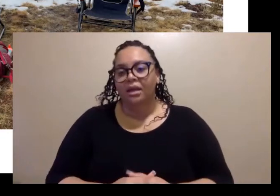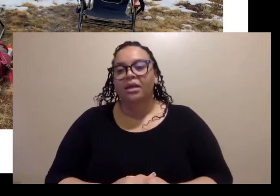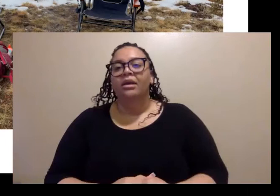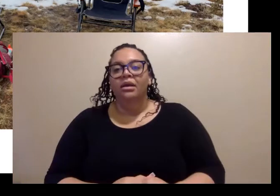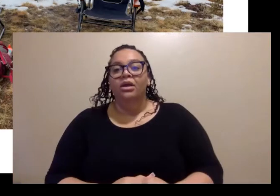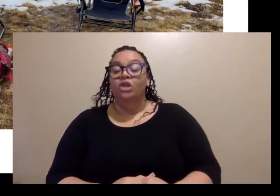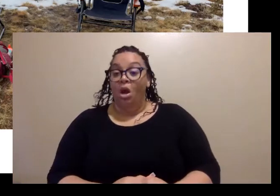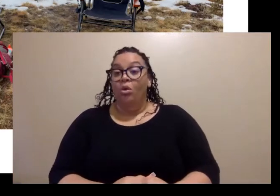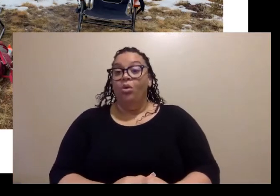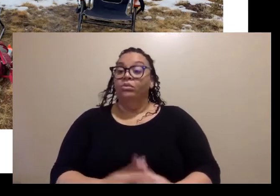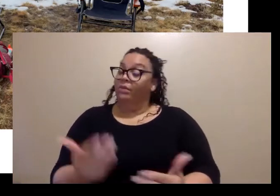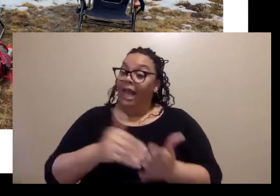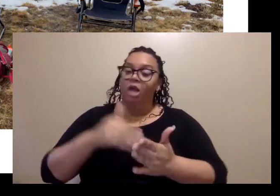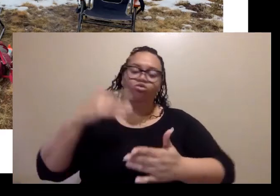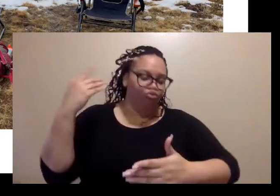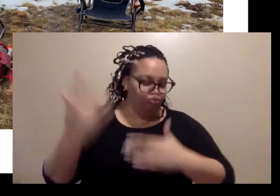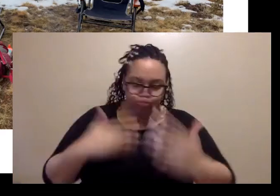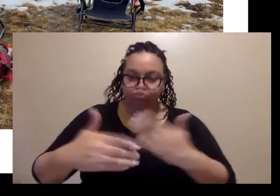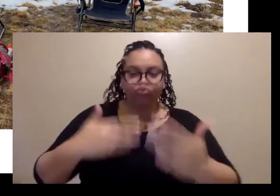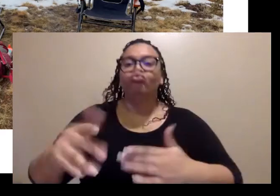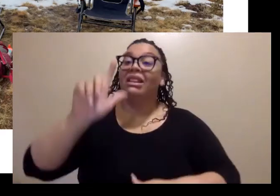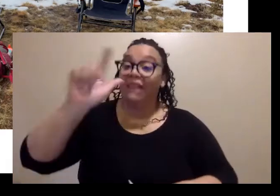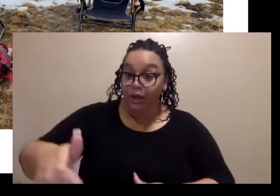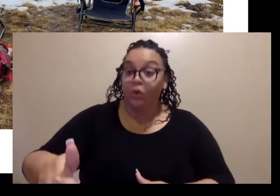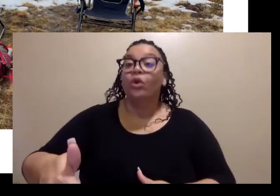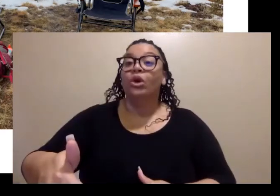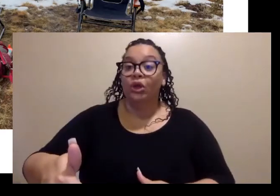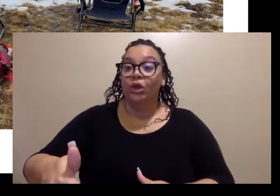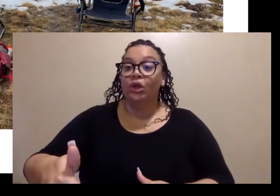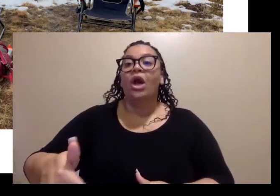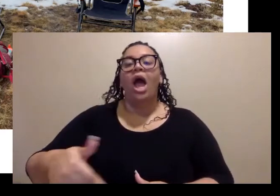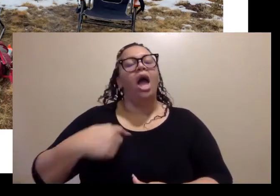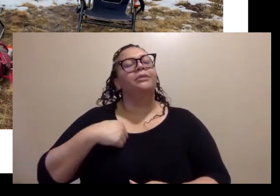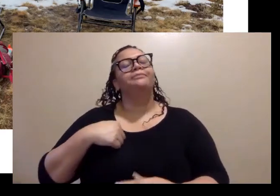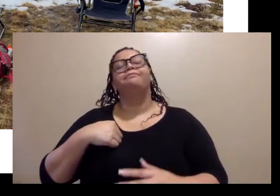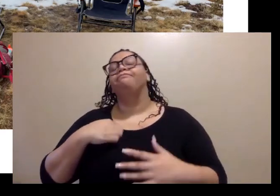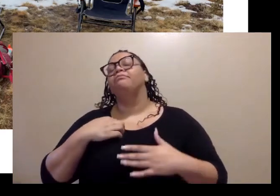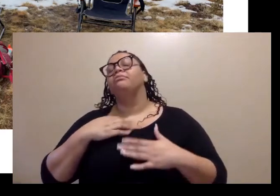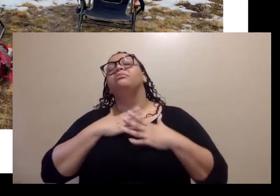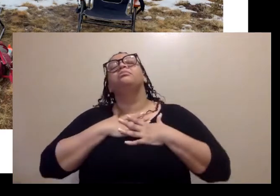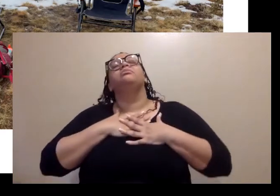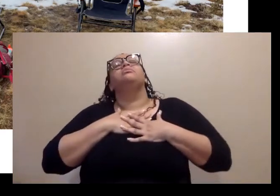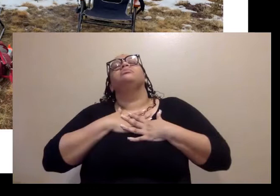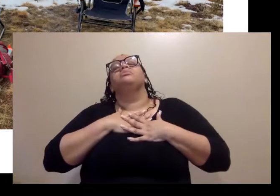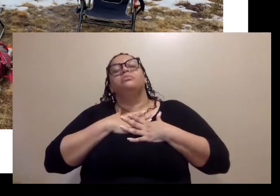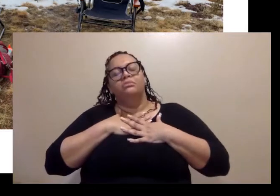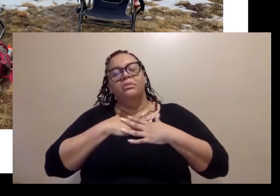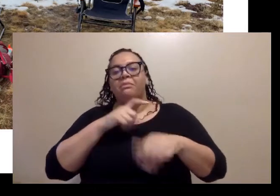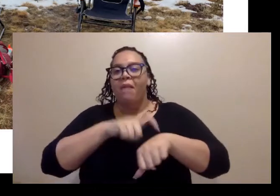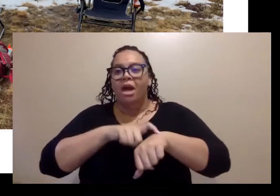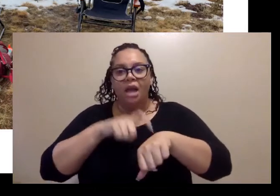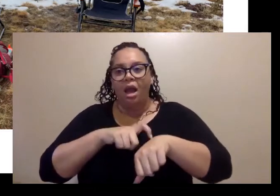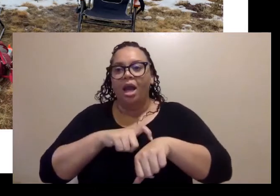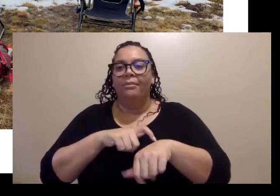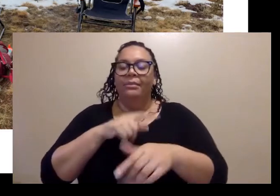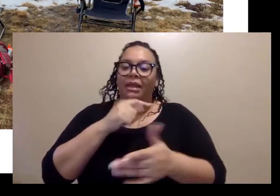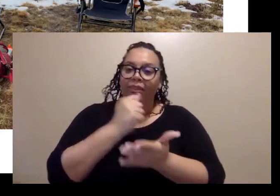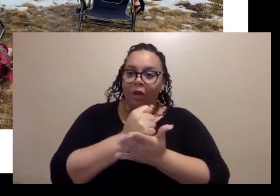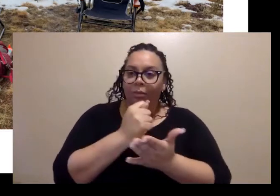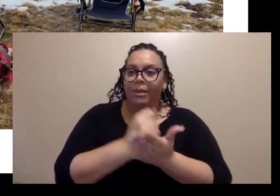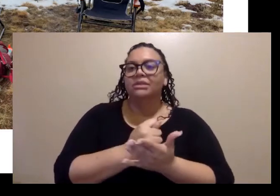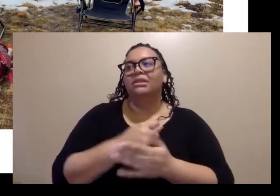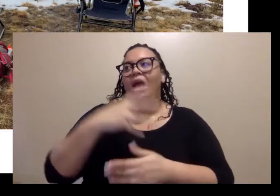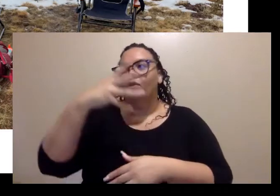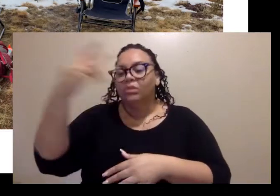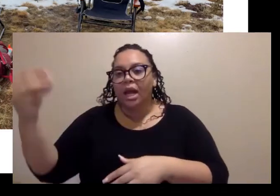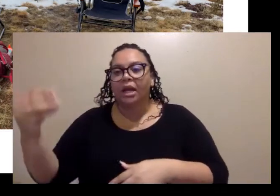fast forwarding later, I appreciated the time that I had as a wilderness therapist and realized for myself that I needed to really